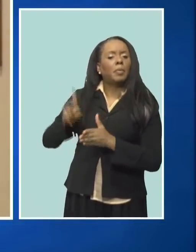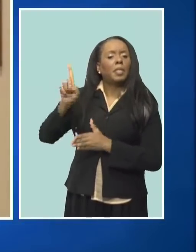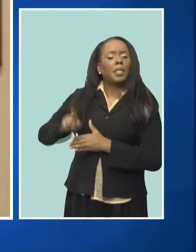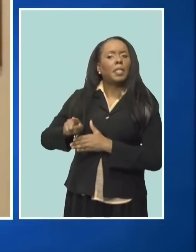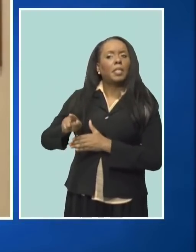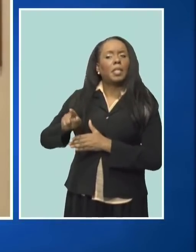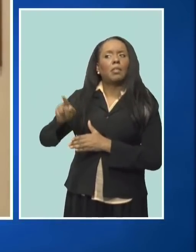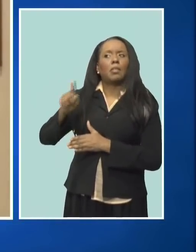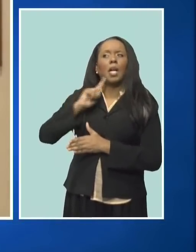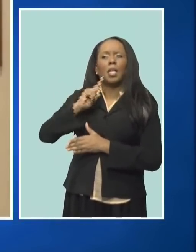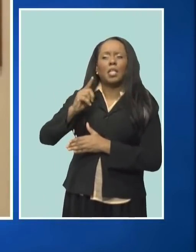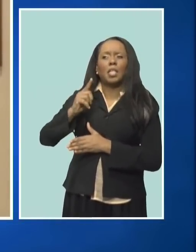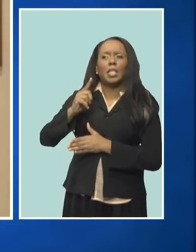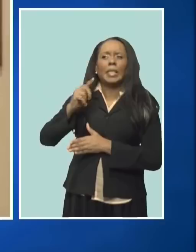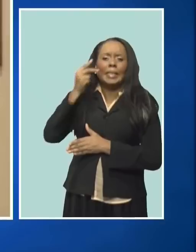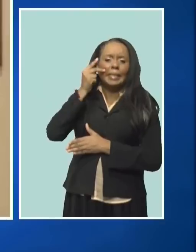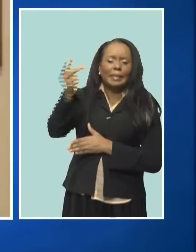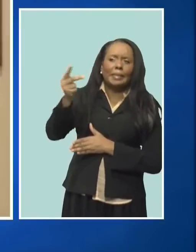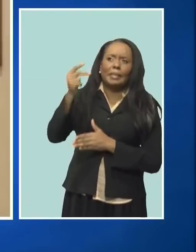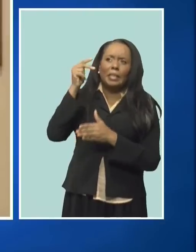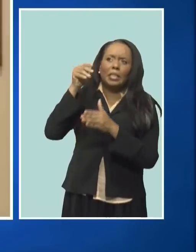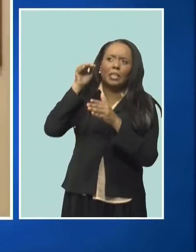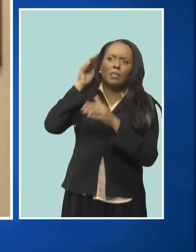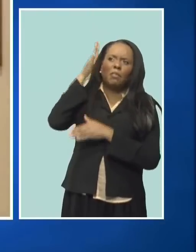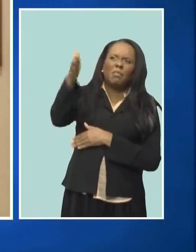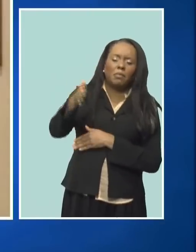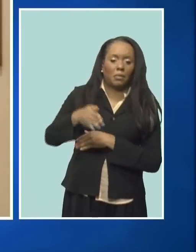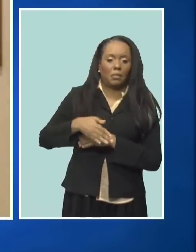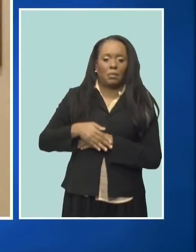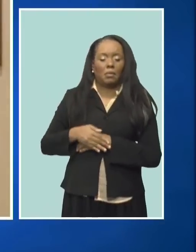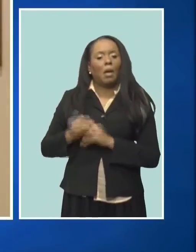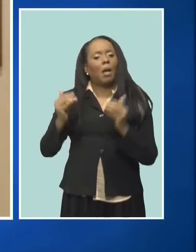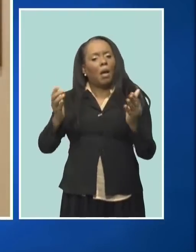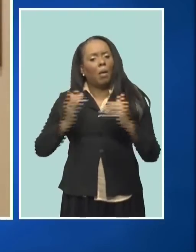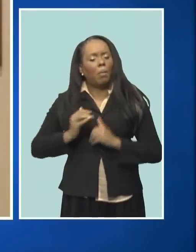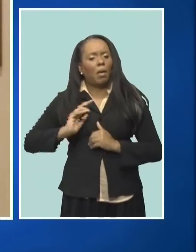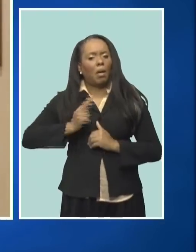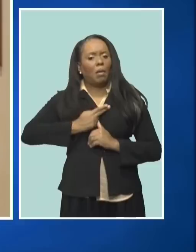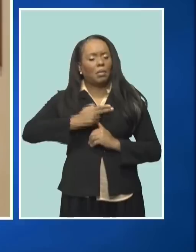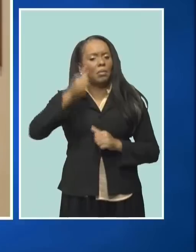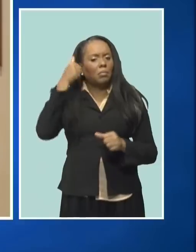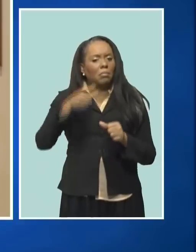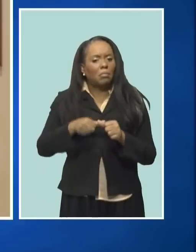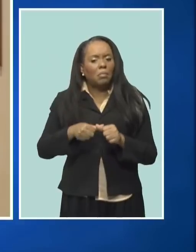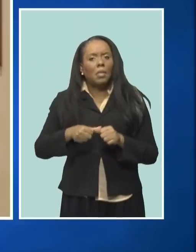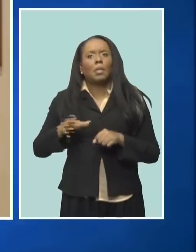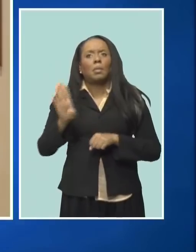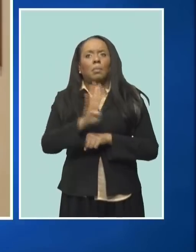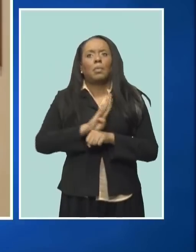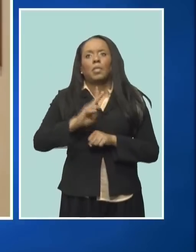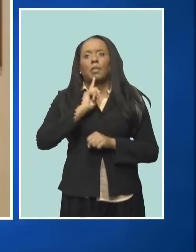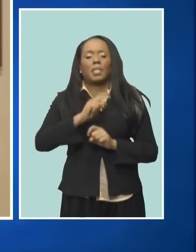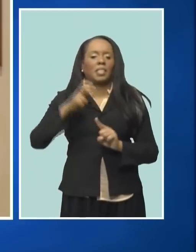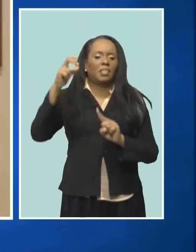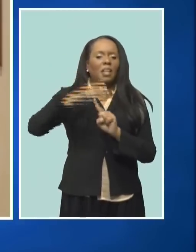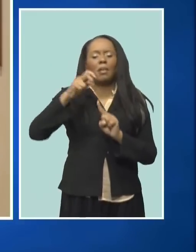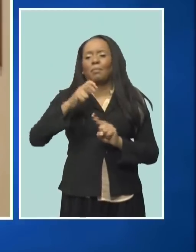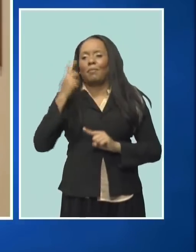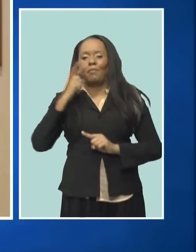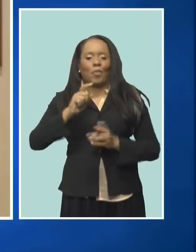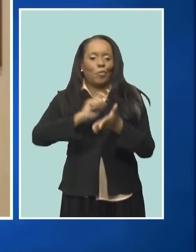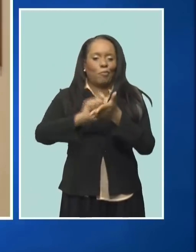is indeed written by the victors, let this journal remind us that Barbados is a champion in the art of